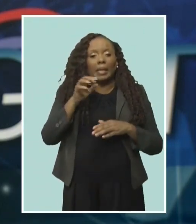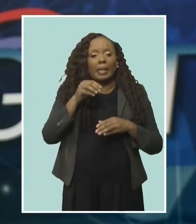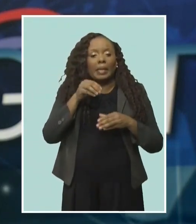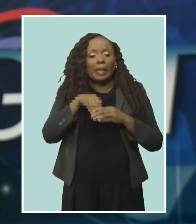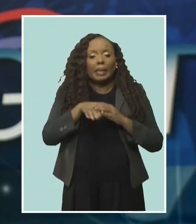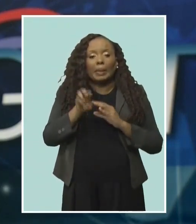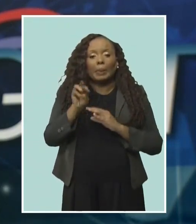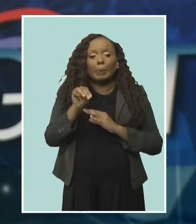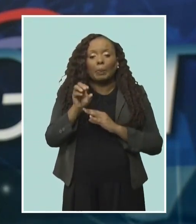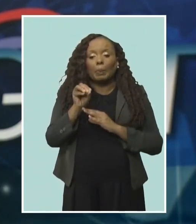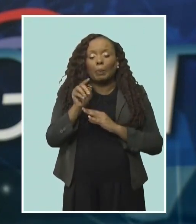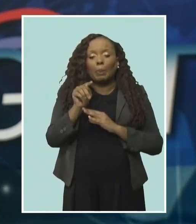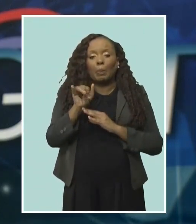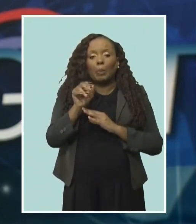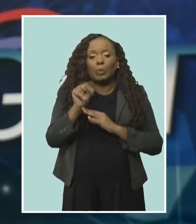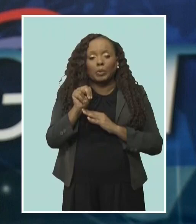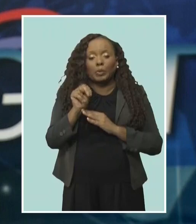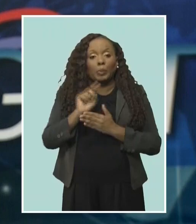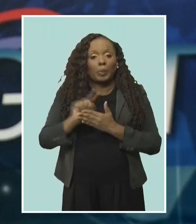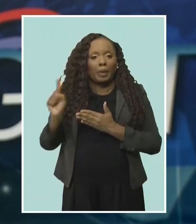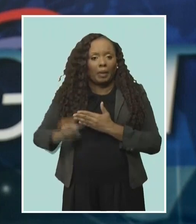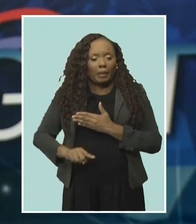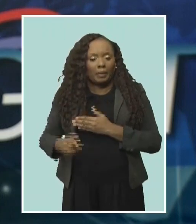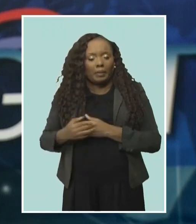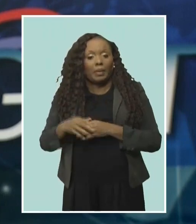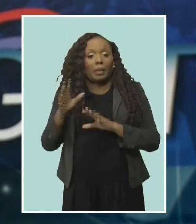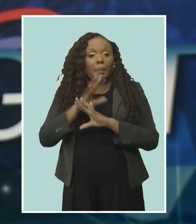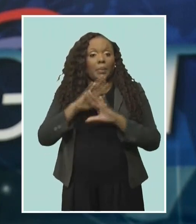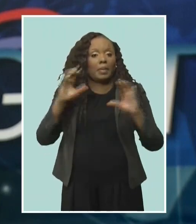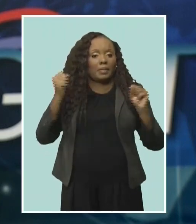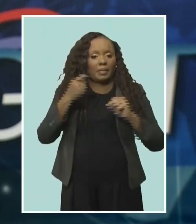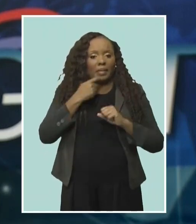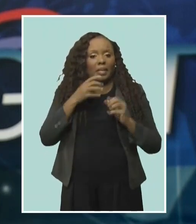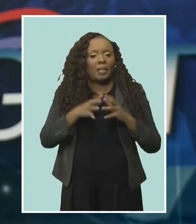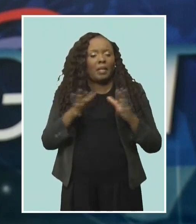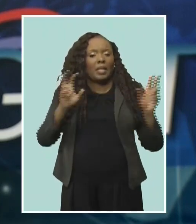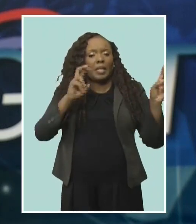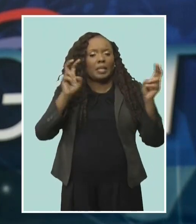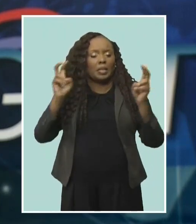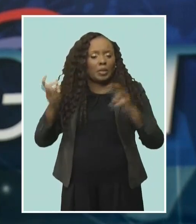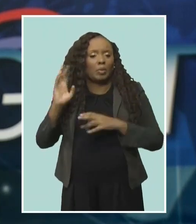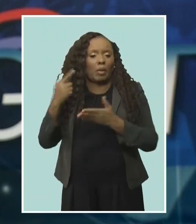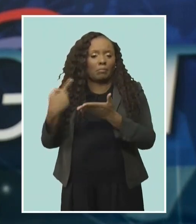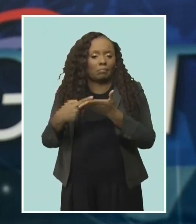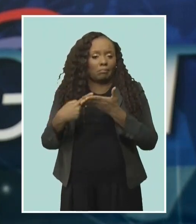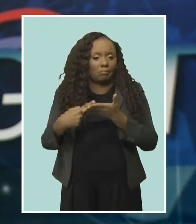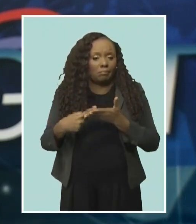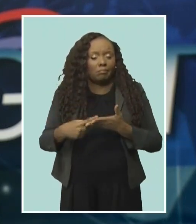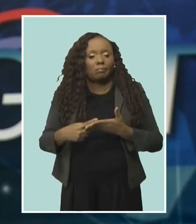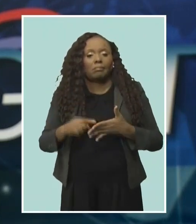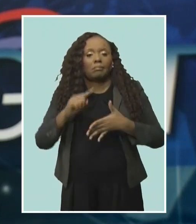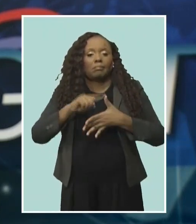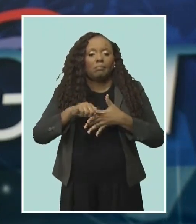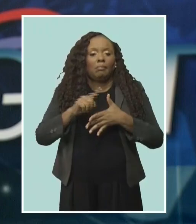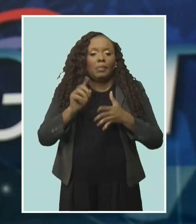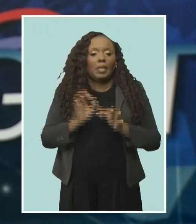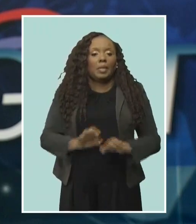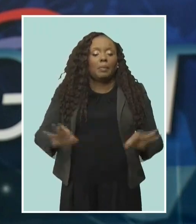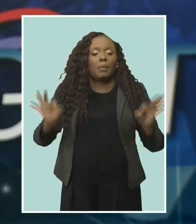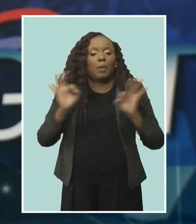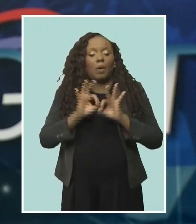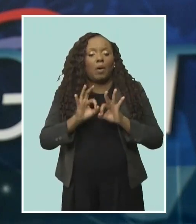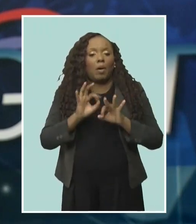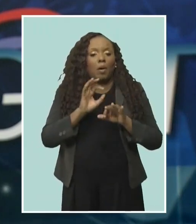the organization, Fabian Sargent, says a number of pertinent issues are up for discussion, including the importance